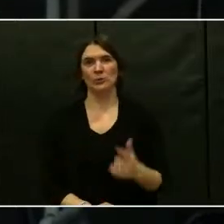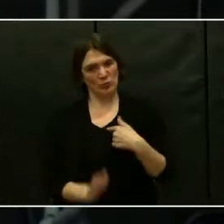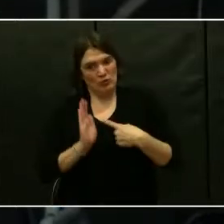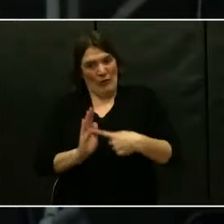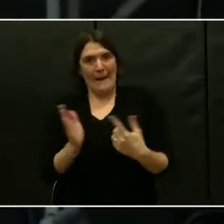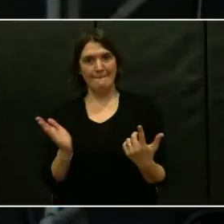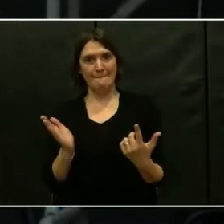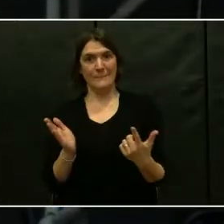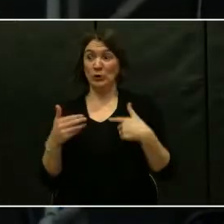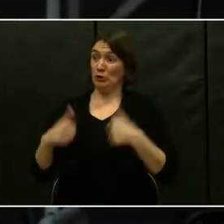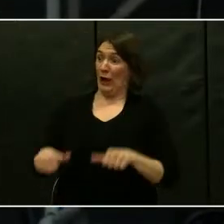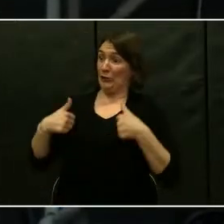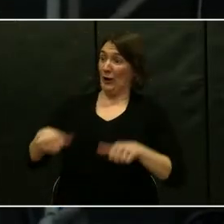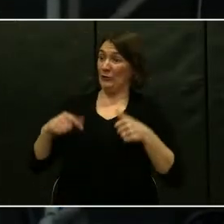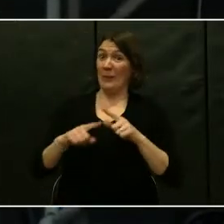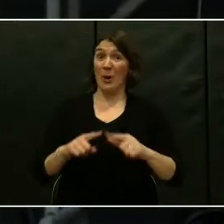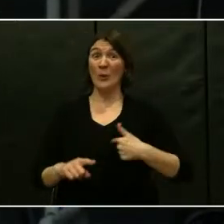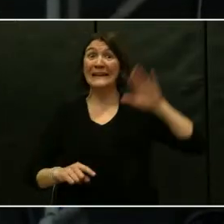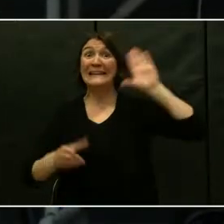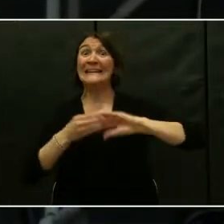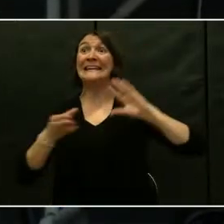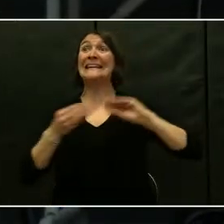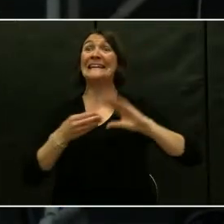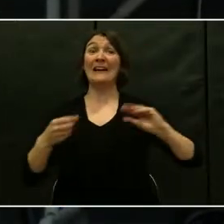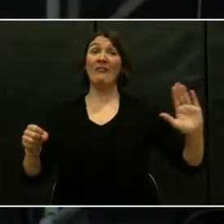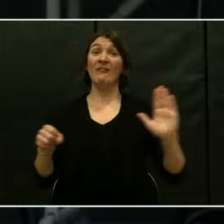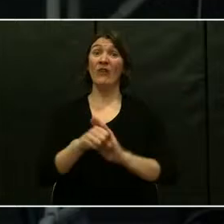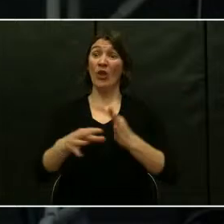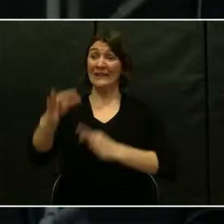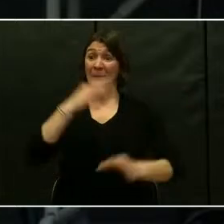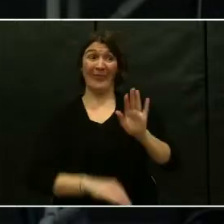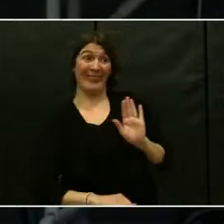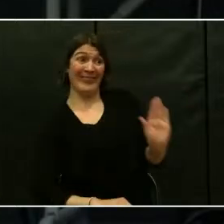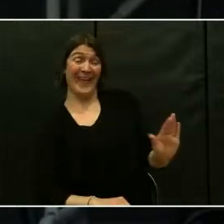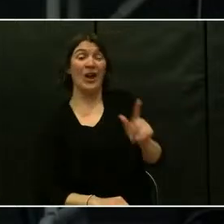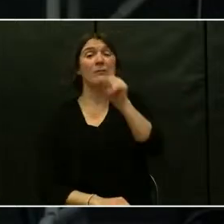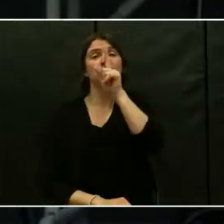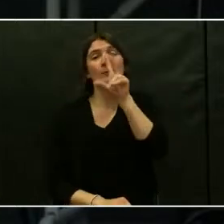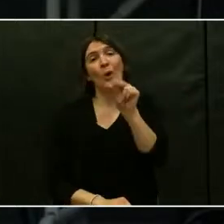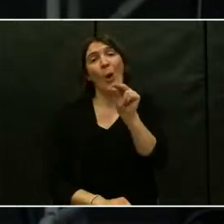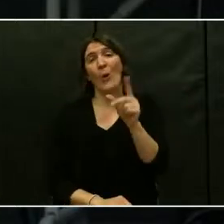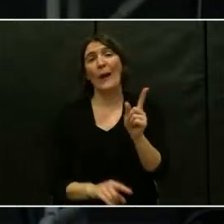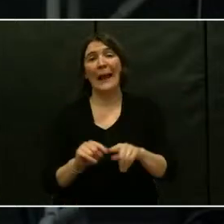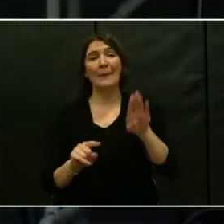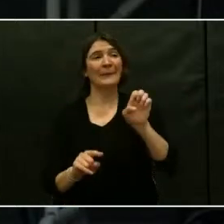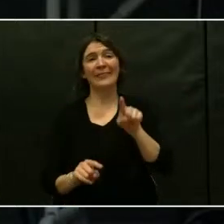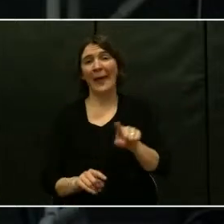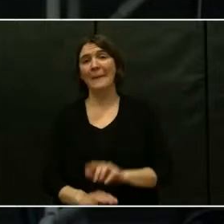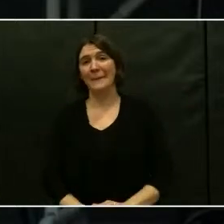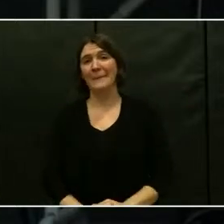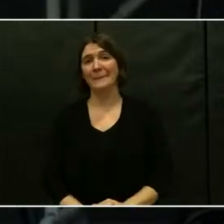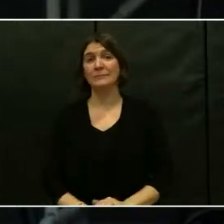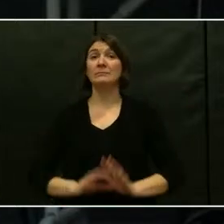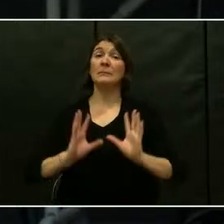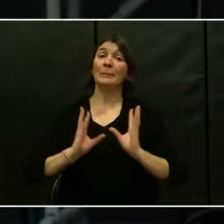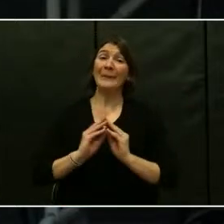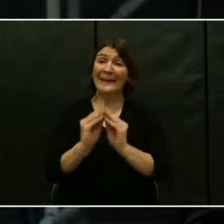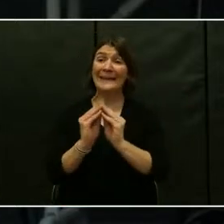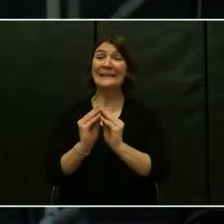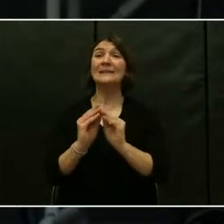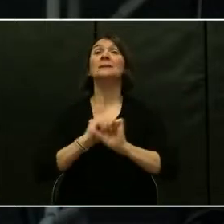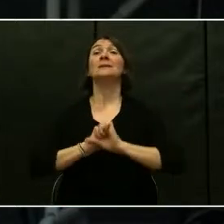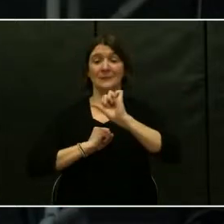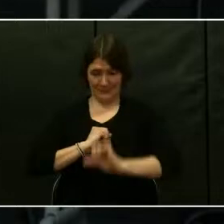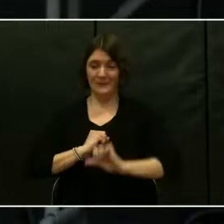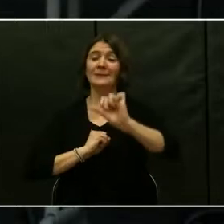try but our voices can never fully substitute for their voices meetings can be